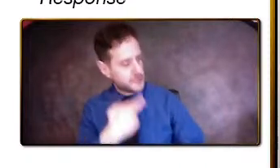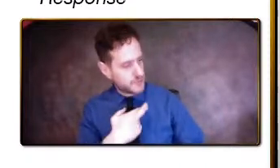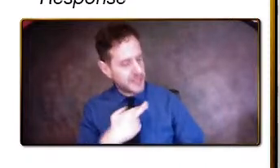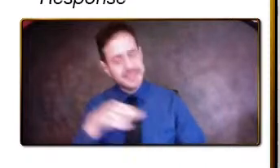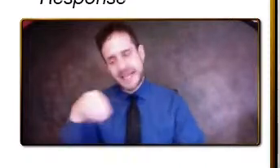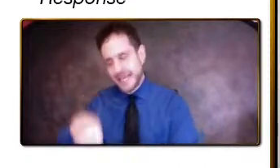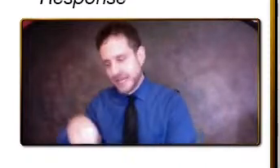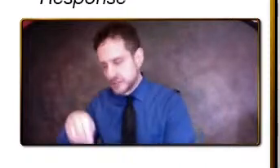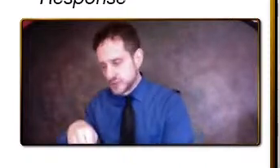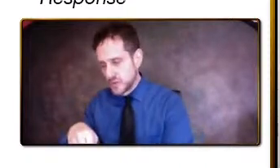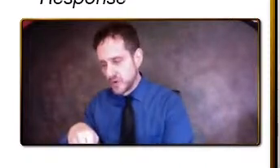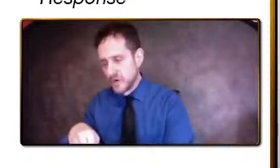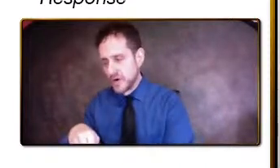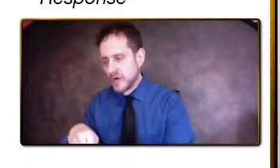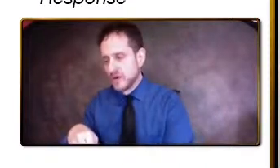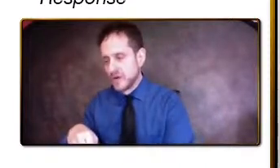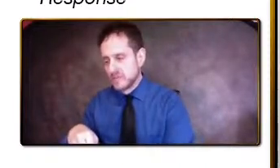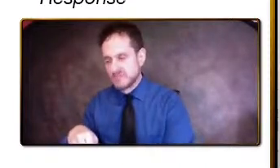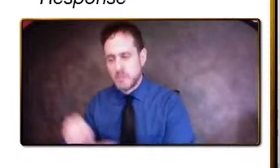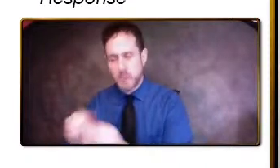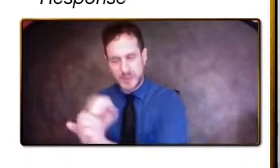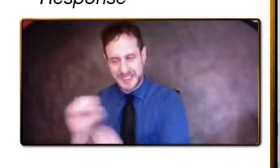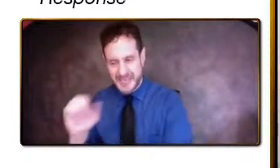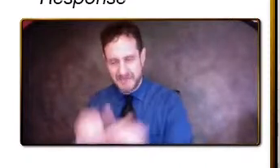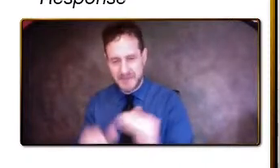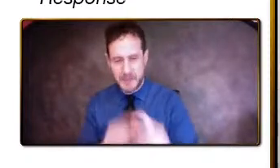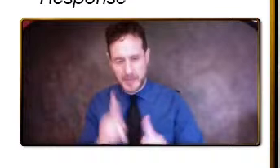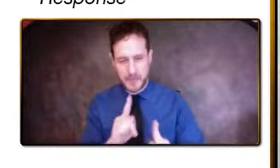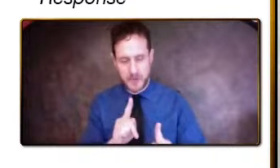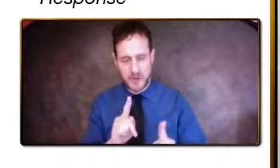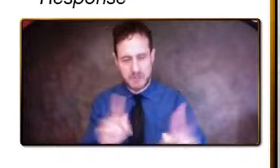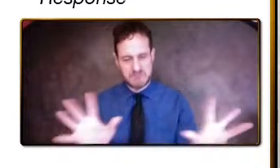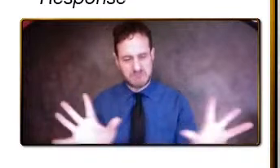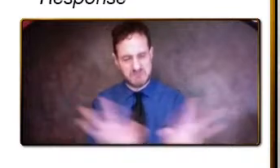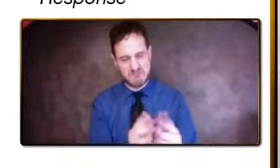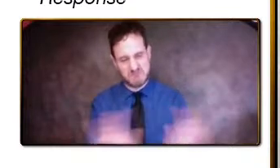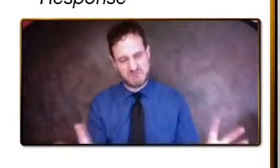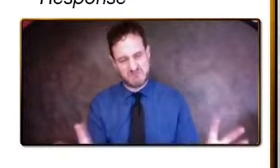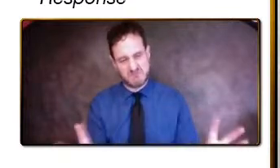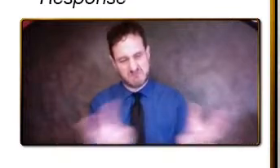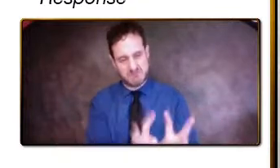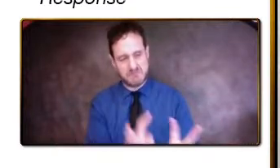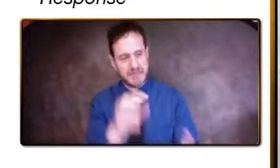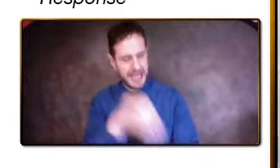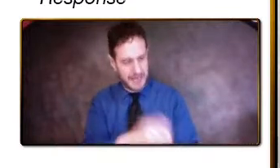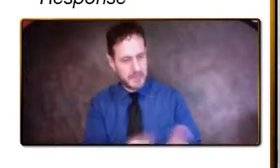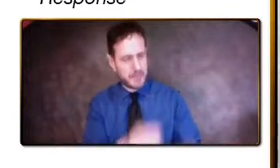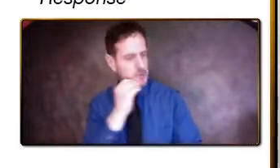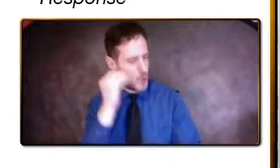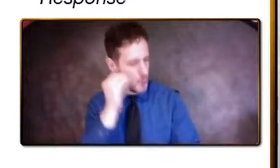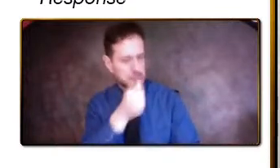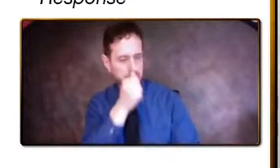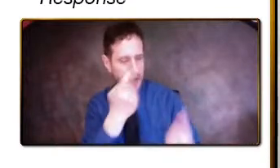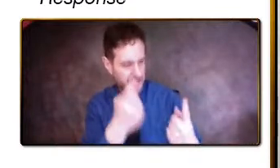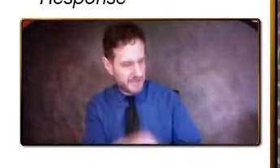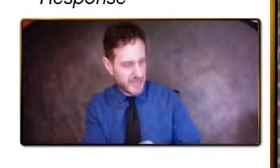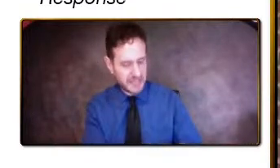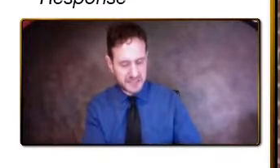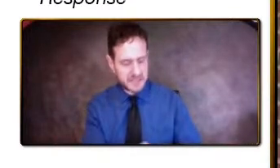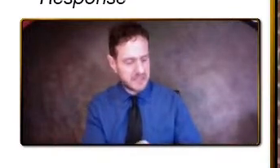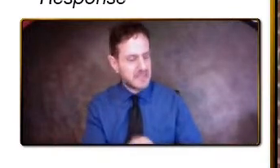home gatherings in English for people who also wanted that? Oh, it was just stating